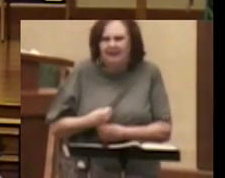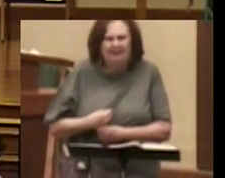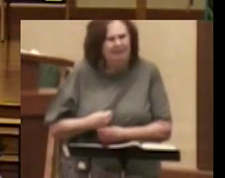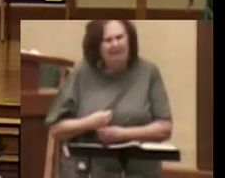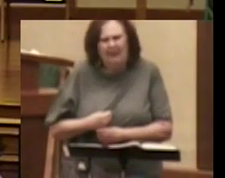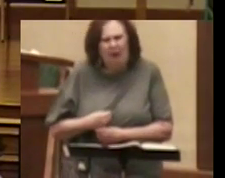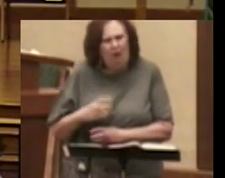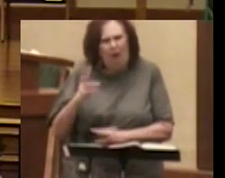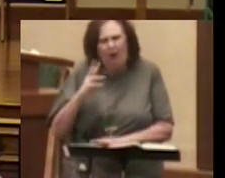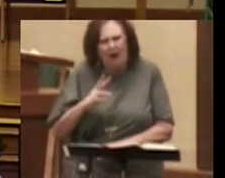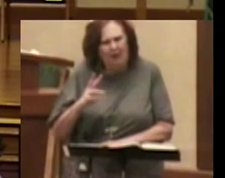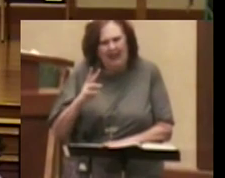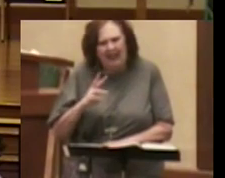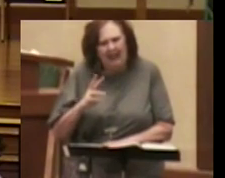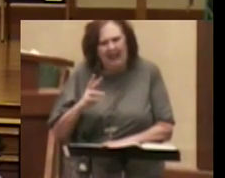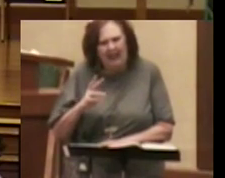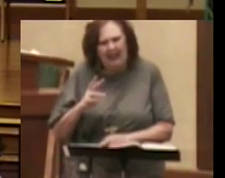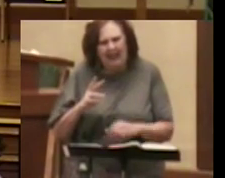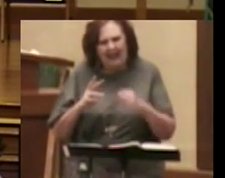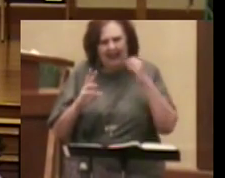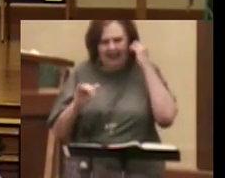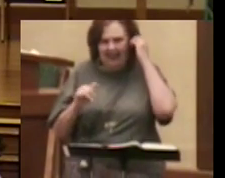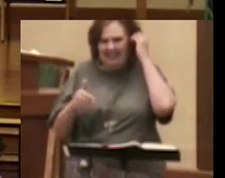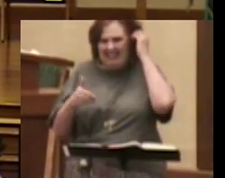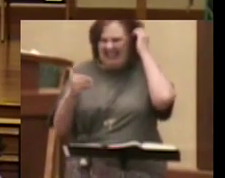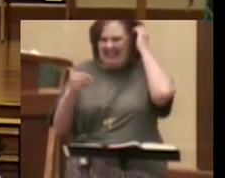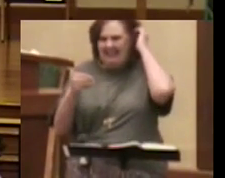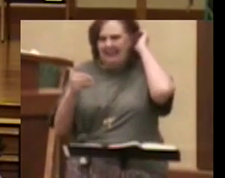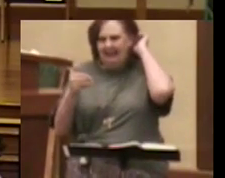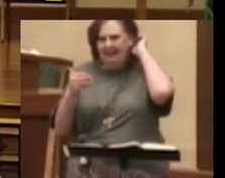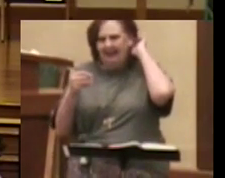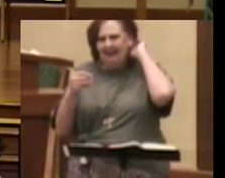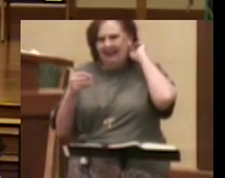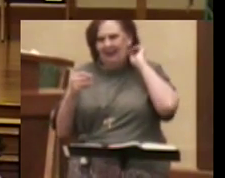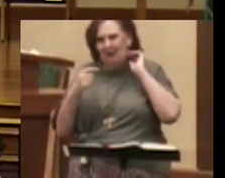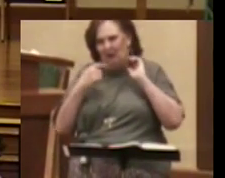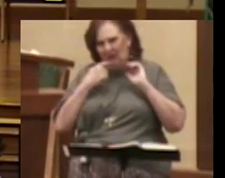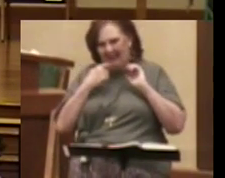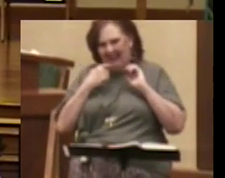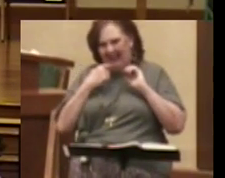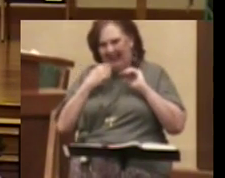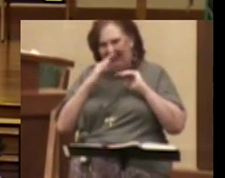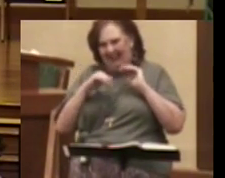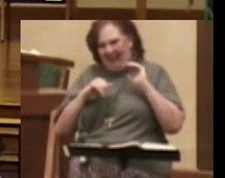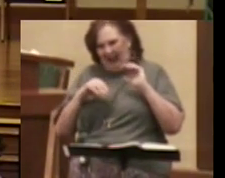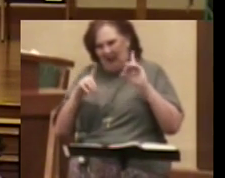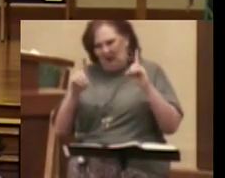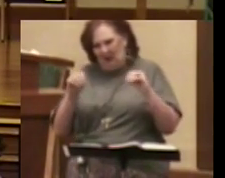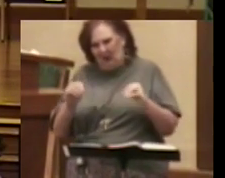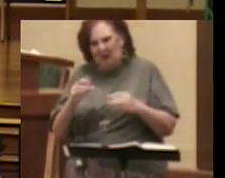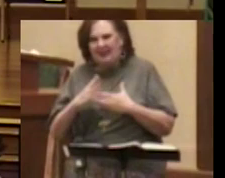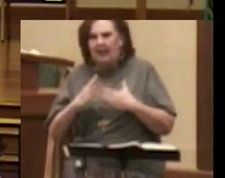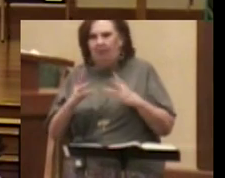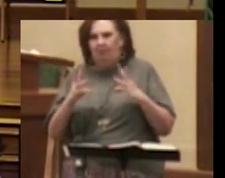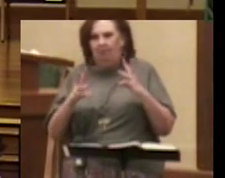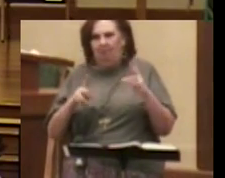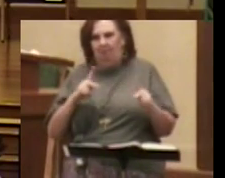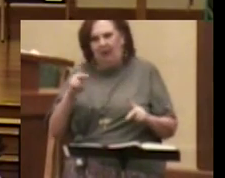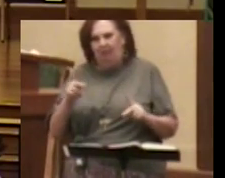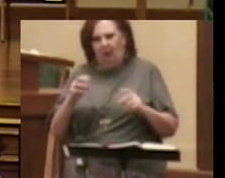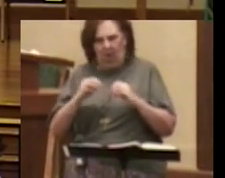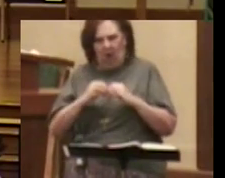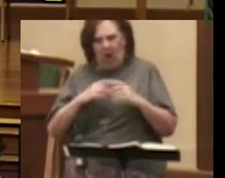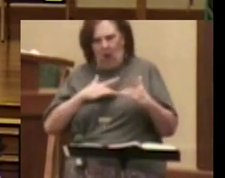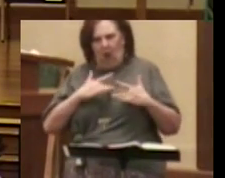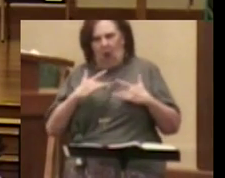worry. Now that's easier said than done, is it not? Some people are just wired to